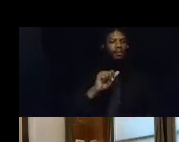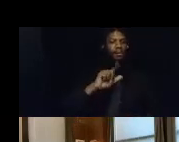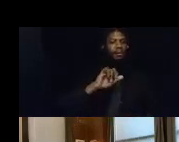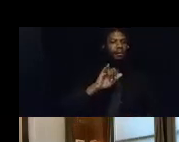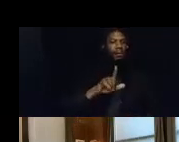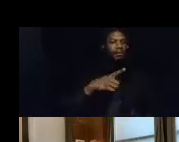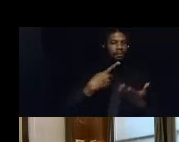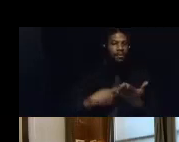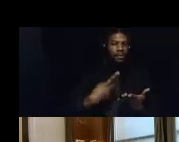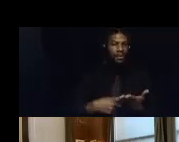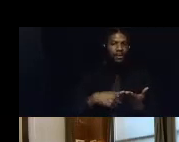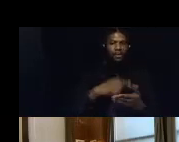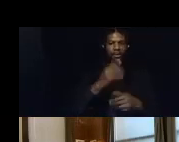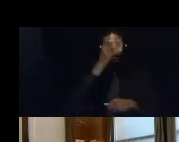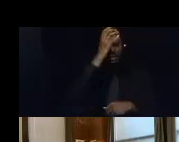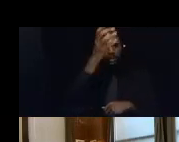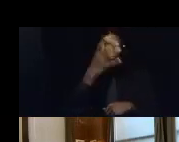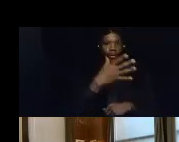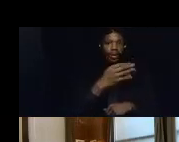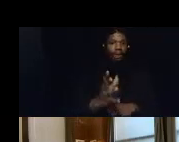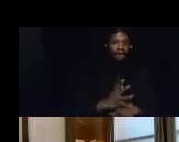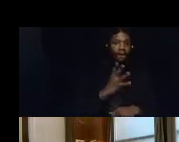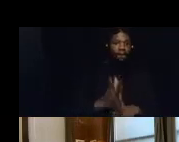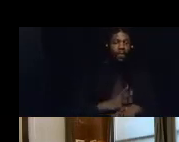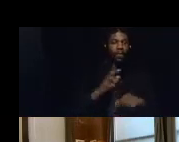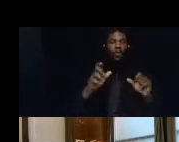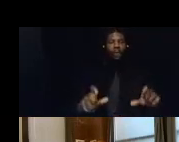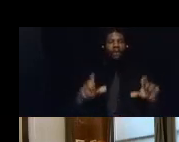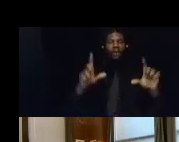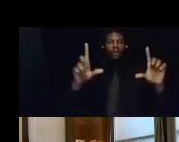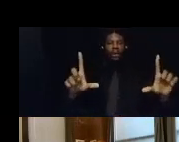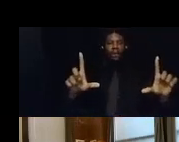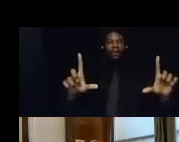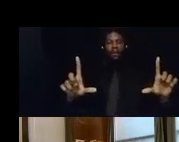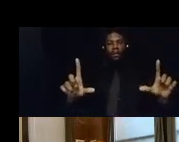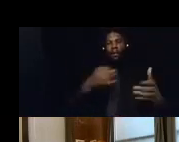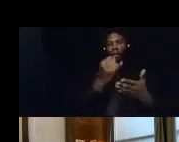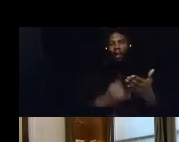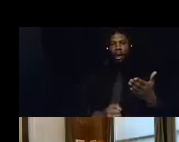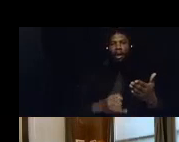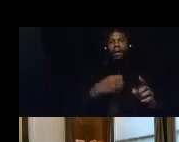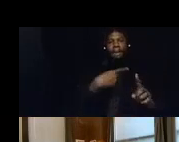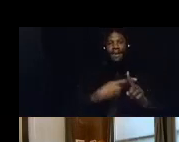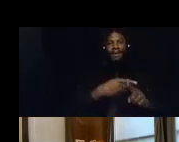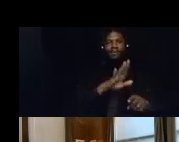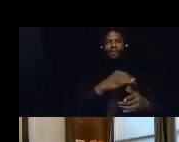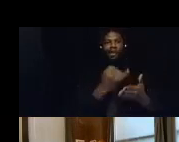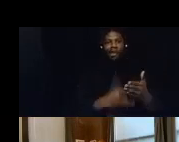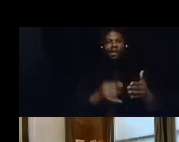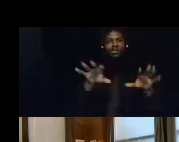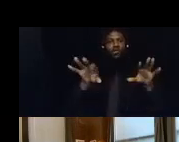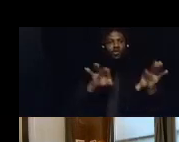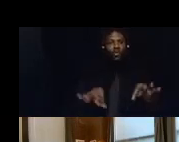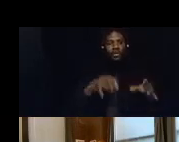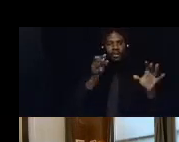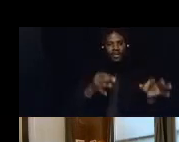the conceptual and formal framing, art and art choices that he